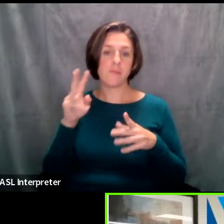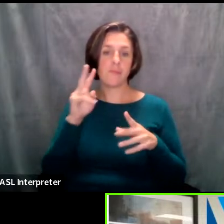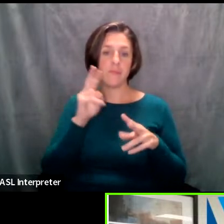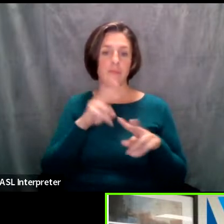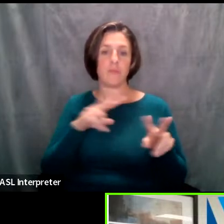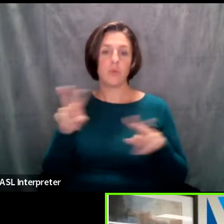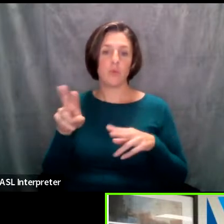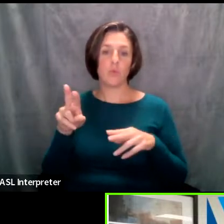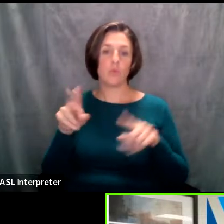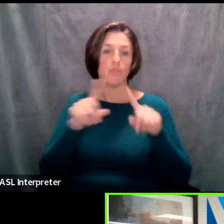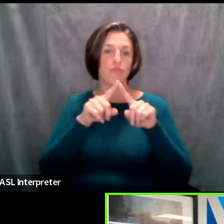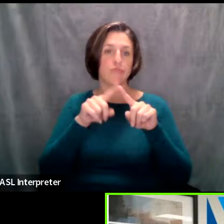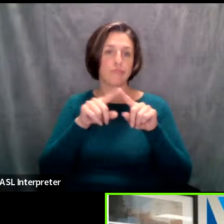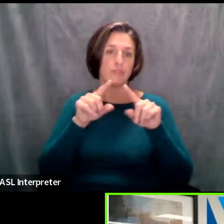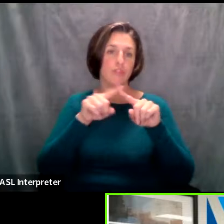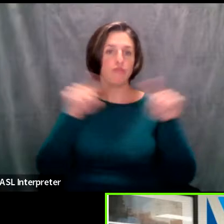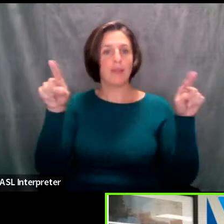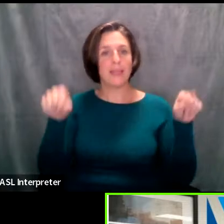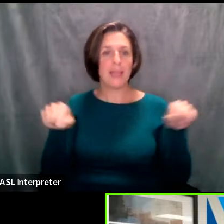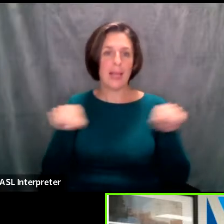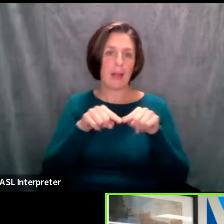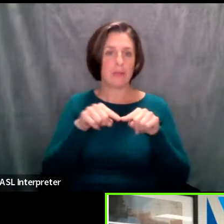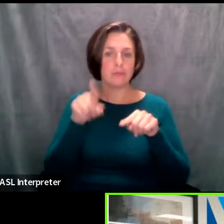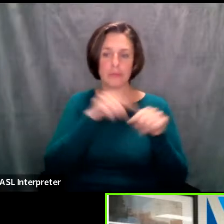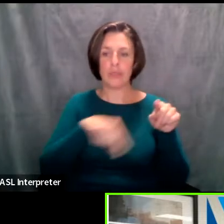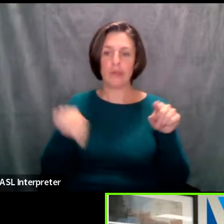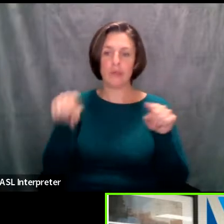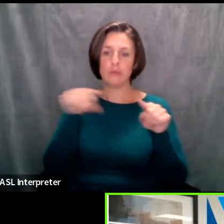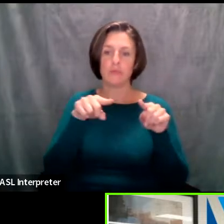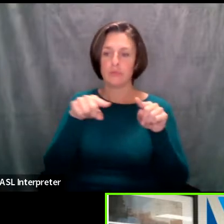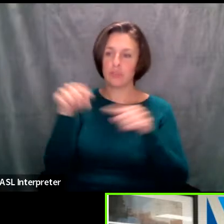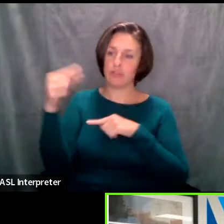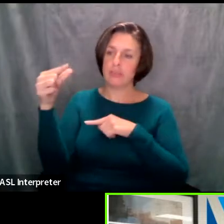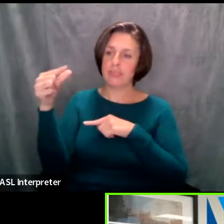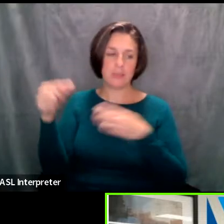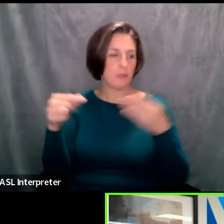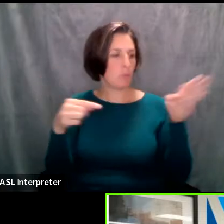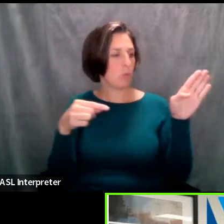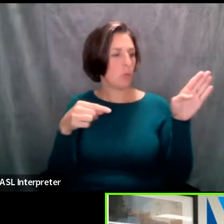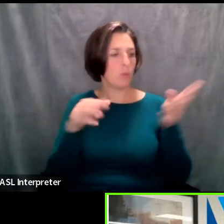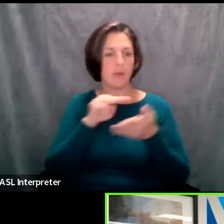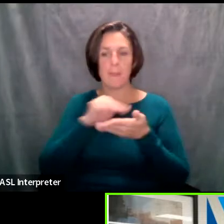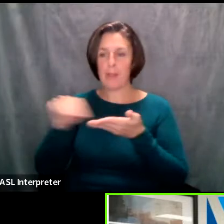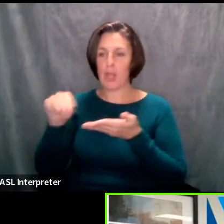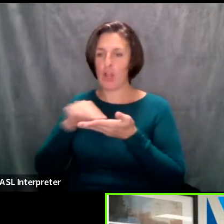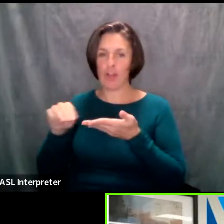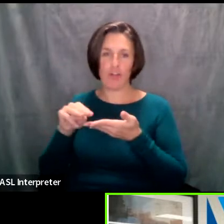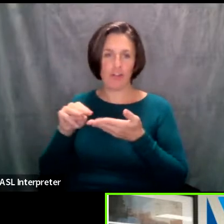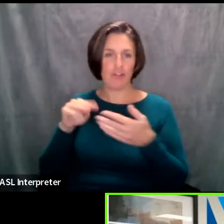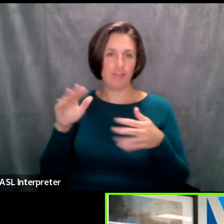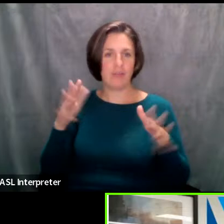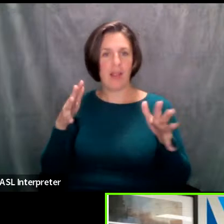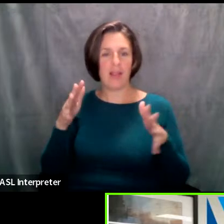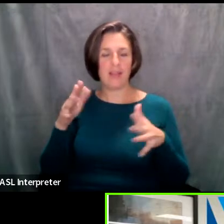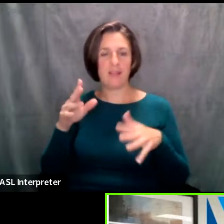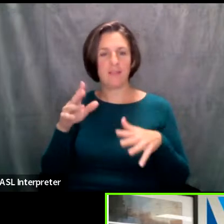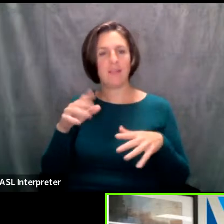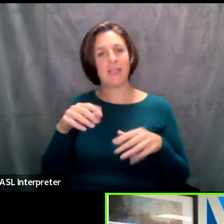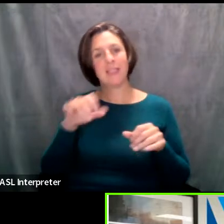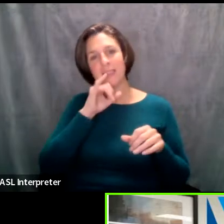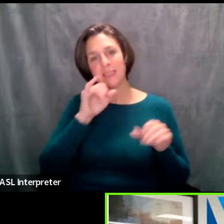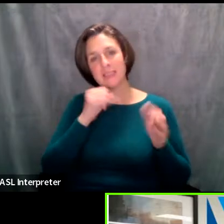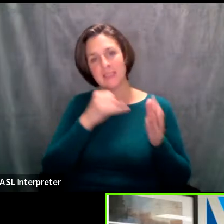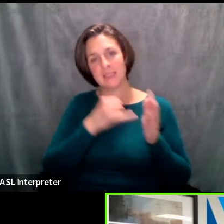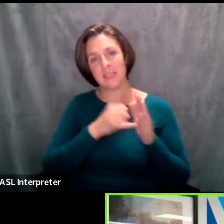rectangles and circles and green and, you know, green and blue markers kind of deal. Is it possible maybe we